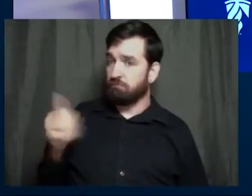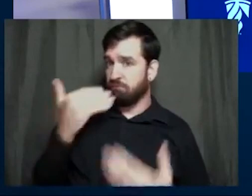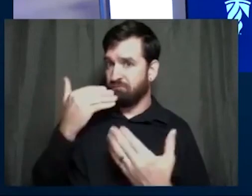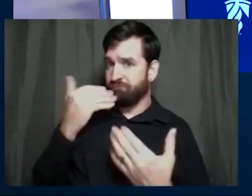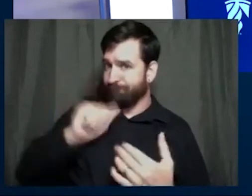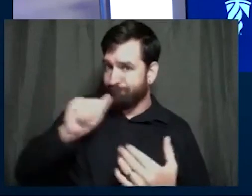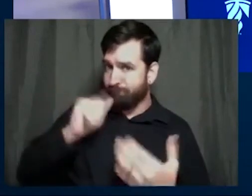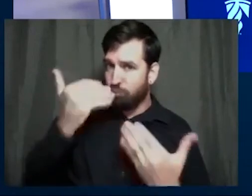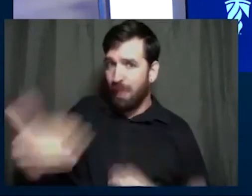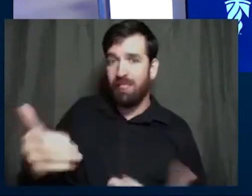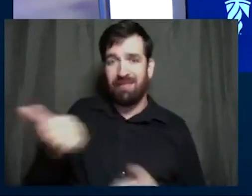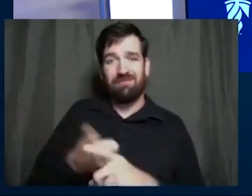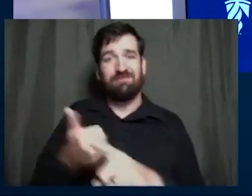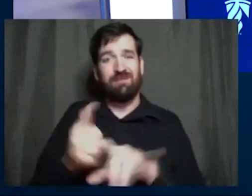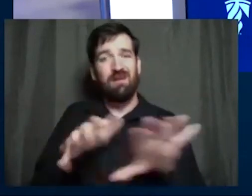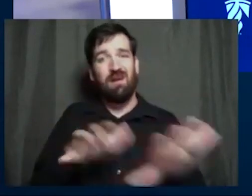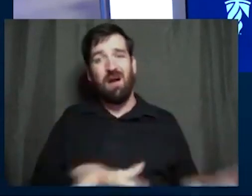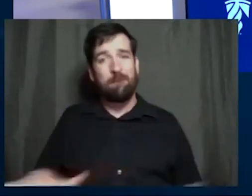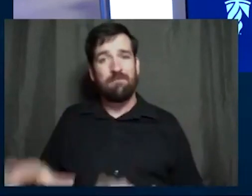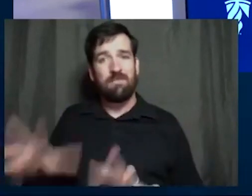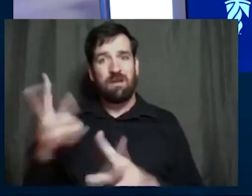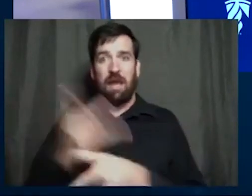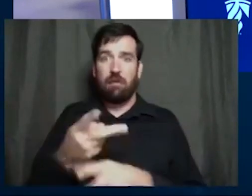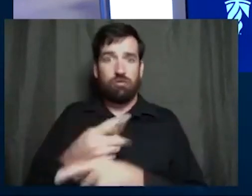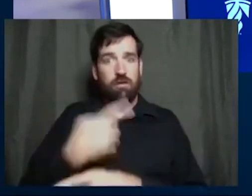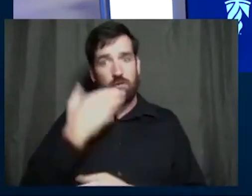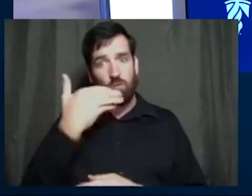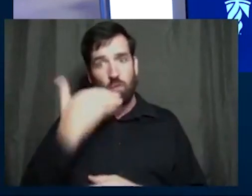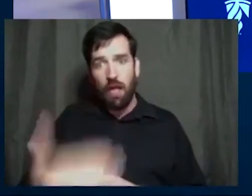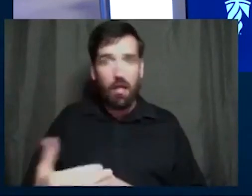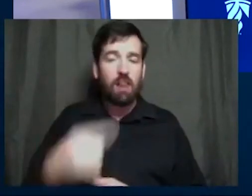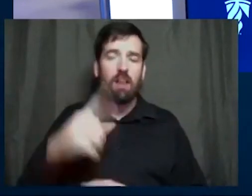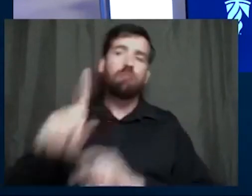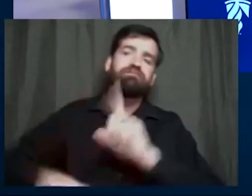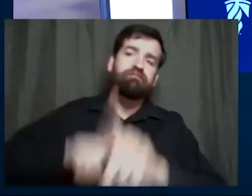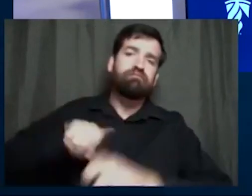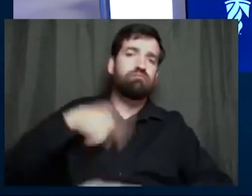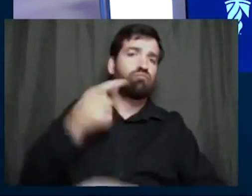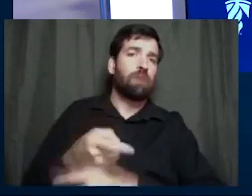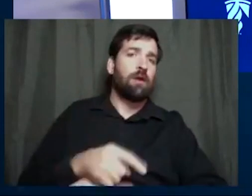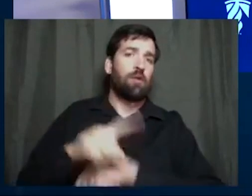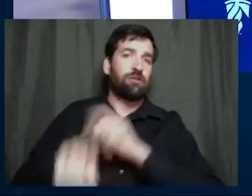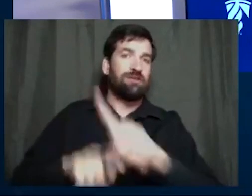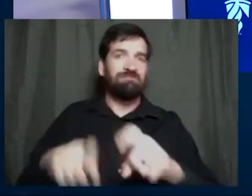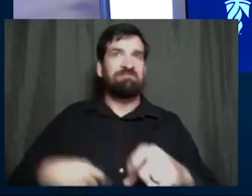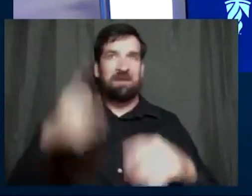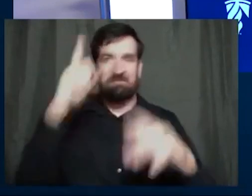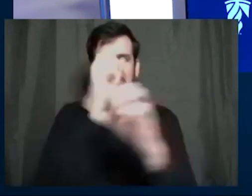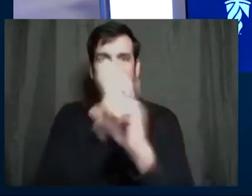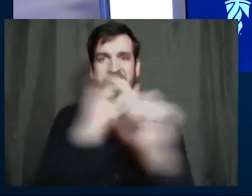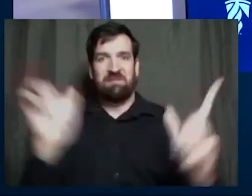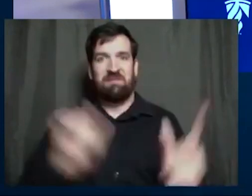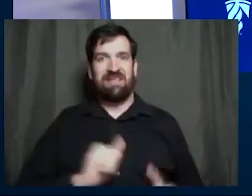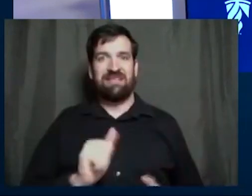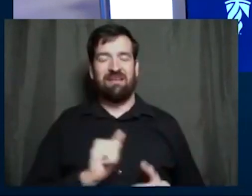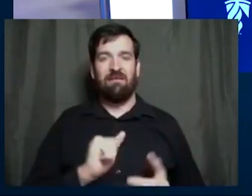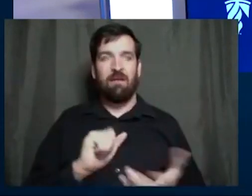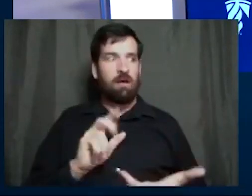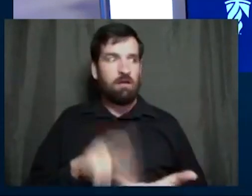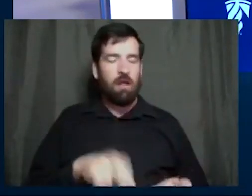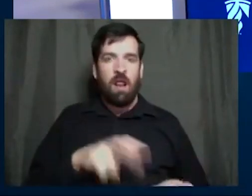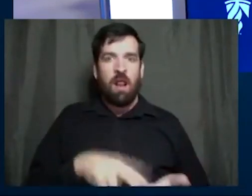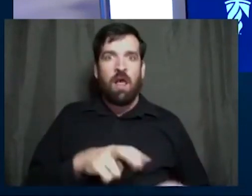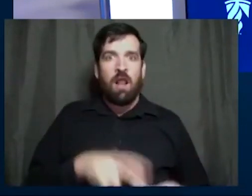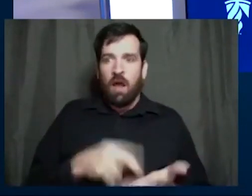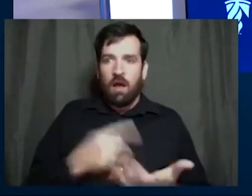calm, and you handled everything right, and you just asked all the right questions. I imagine myself, Dr. Myers, like bouncing off the walls, going crazy, not being able to think straight